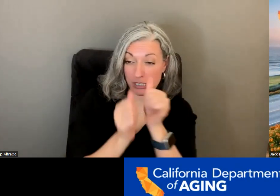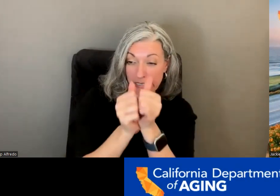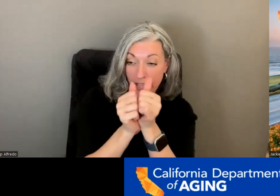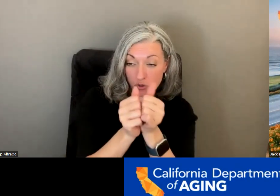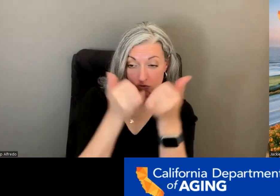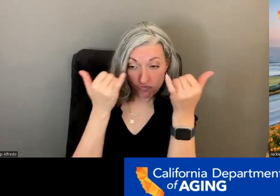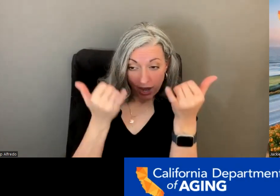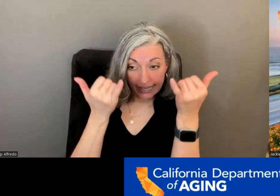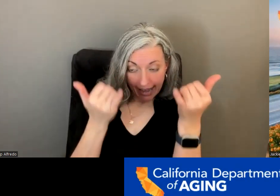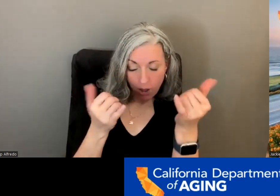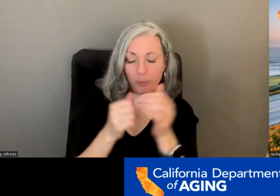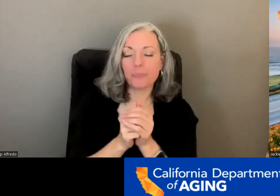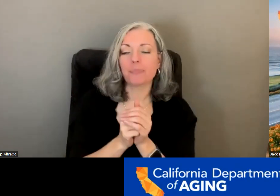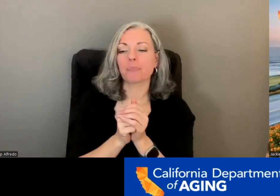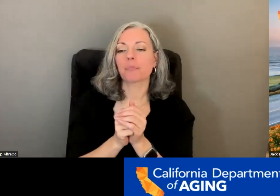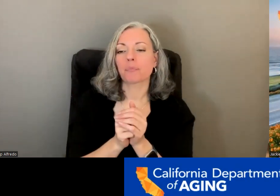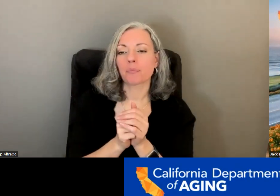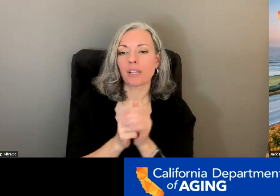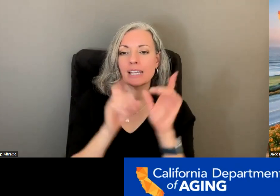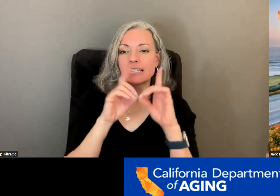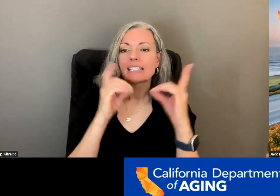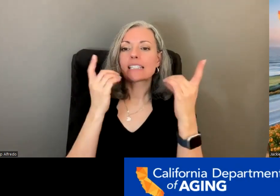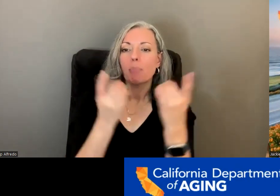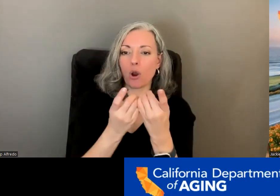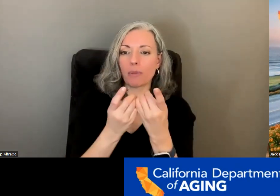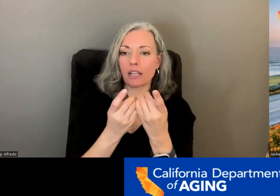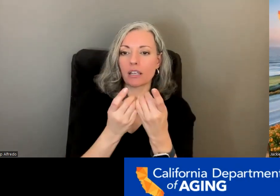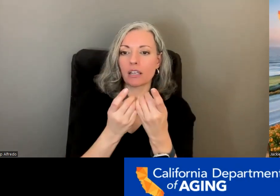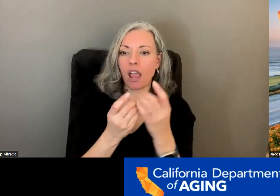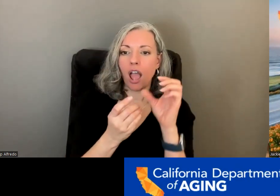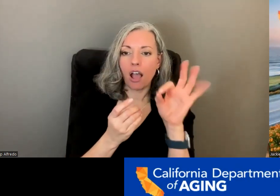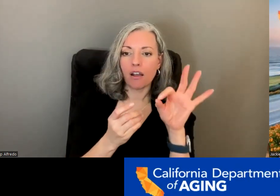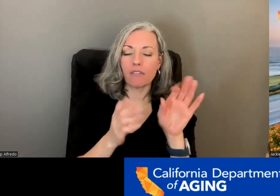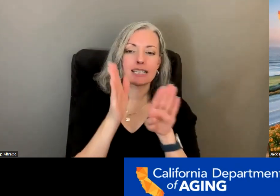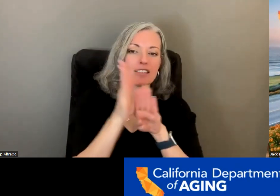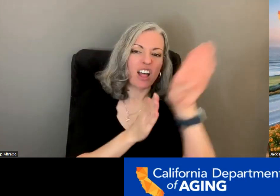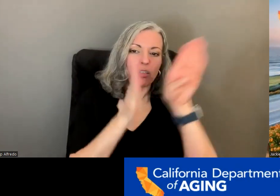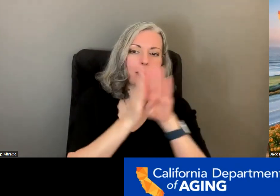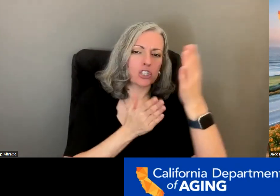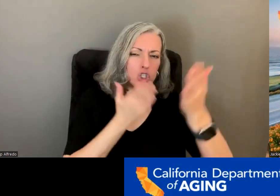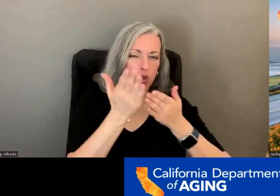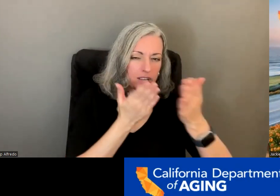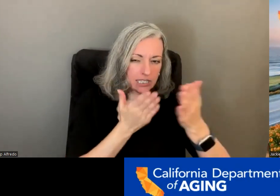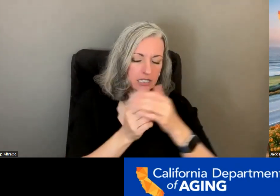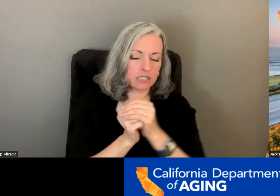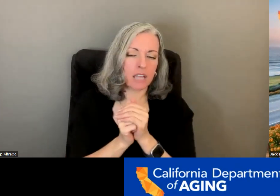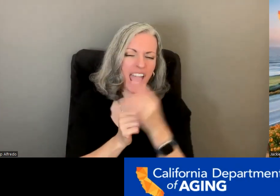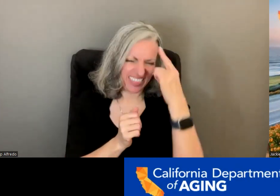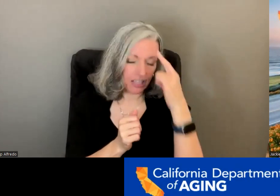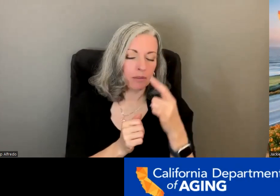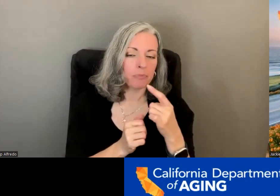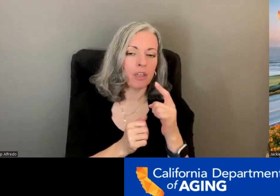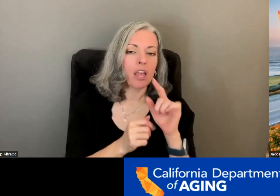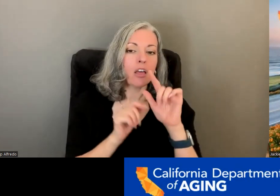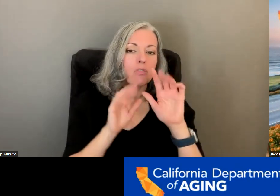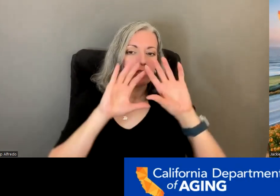now, the Department of Developmental Services, I believe it's called. They're putting together a